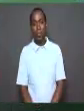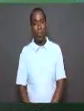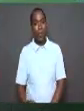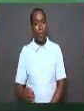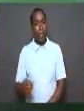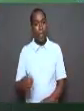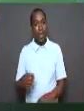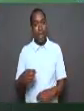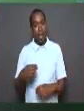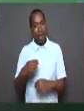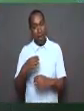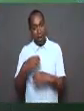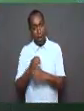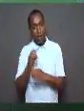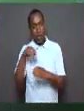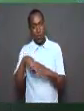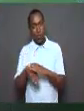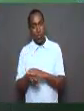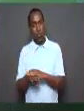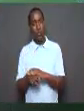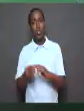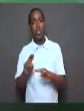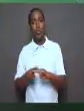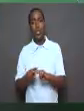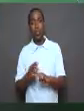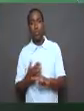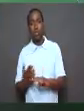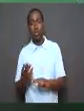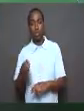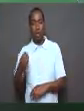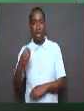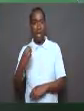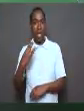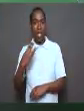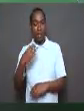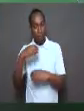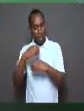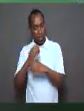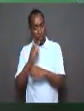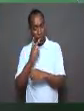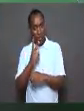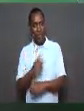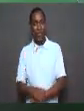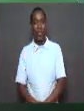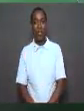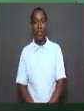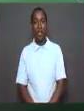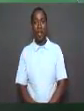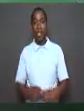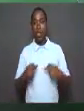live specimen can be viewed under a light microscope as well.